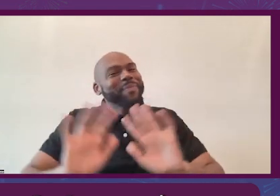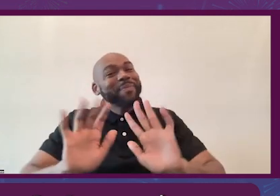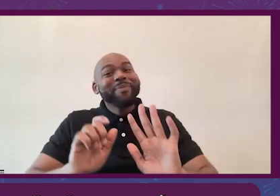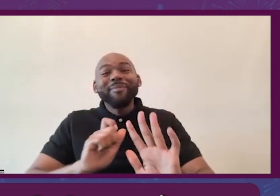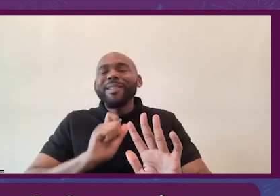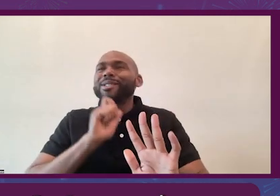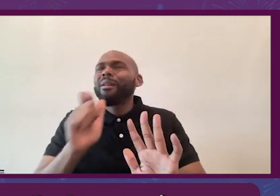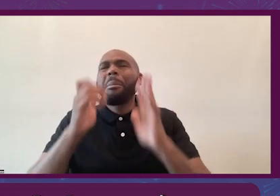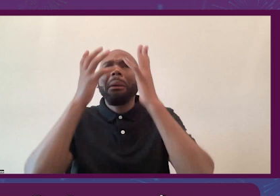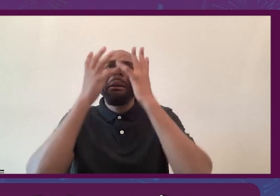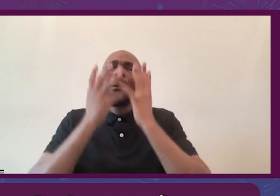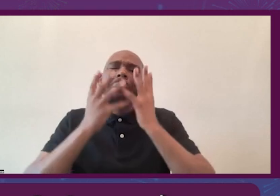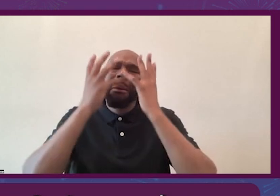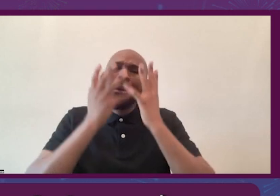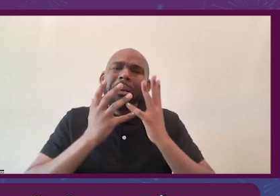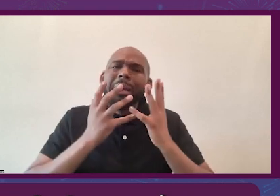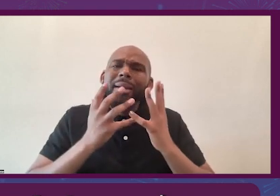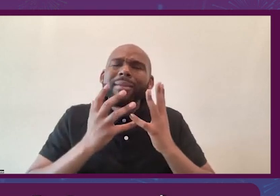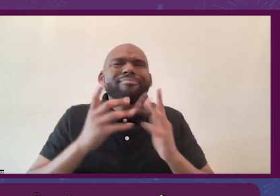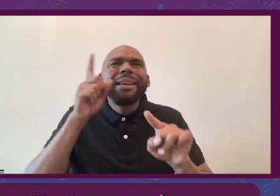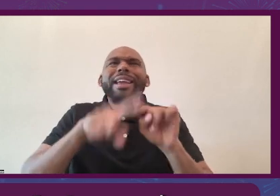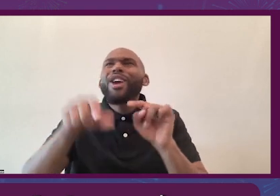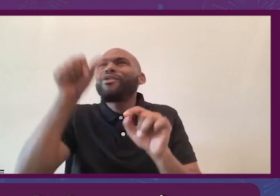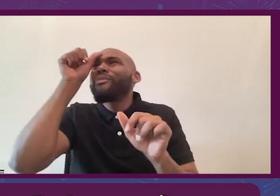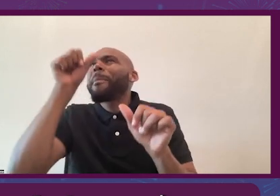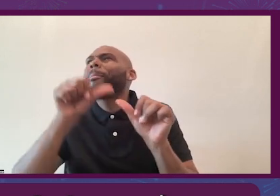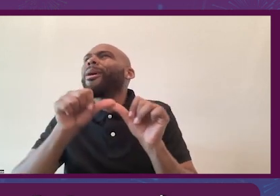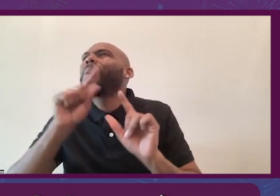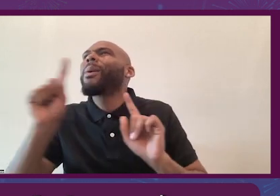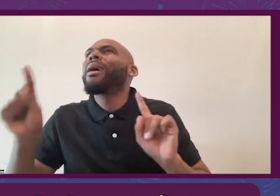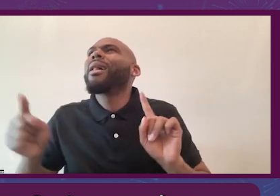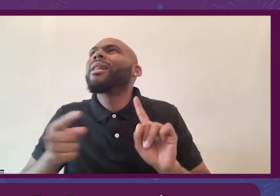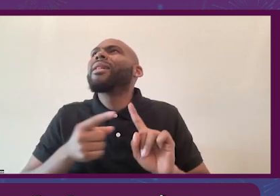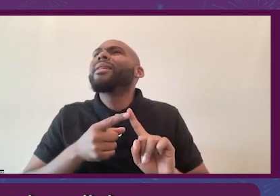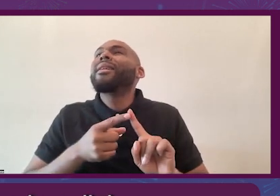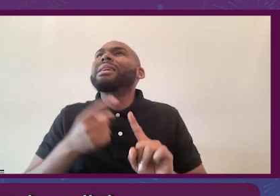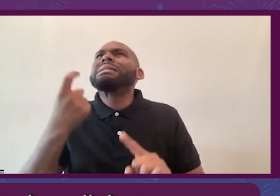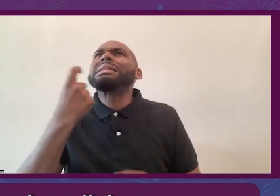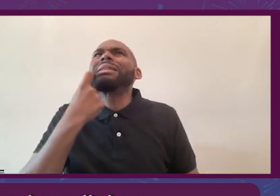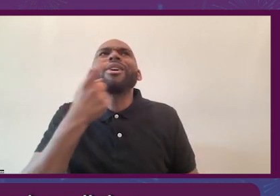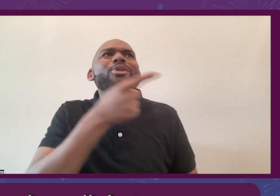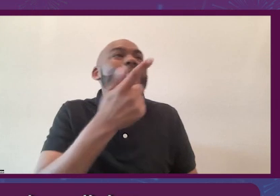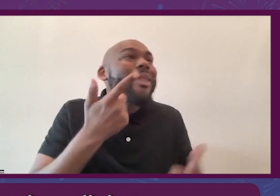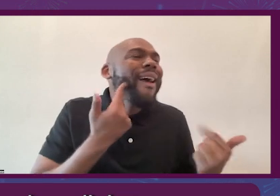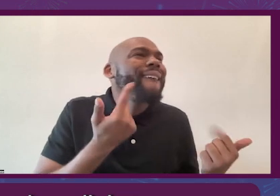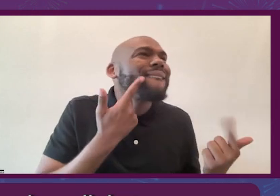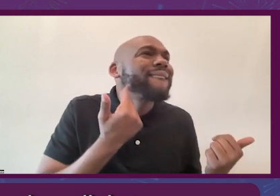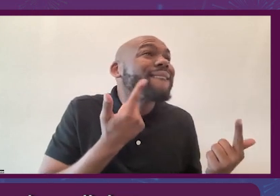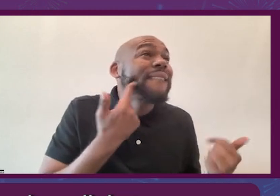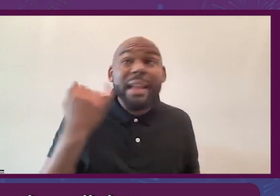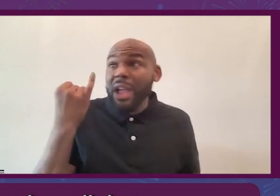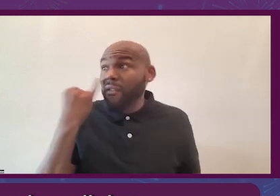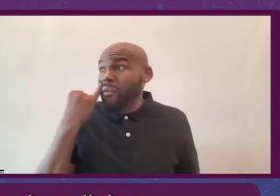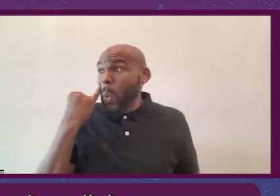can't remember when I last saw you laughing. If this world makes you